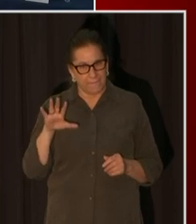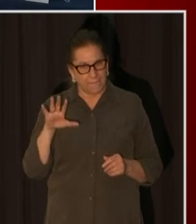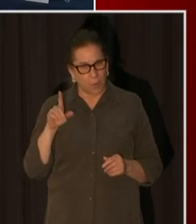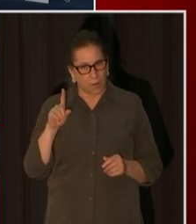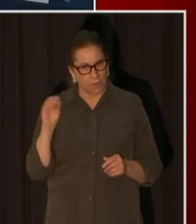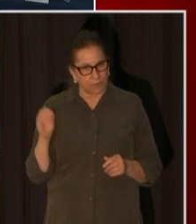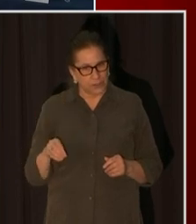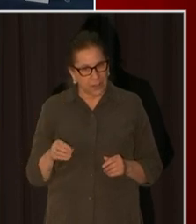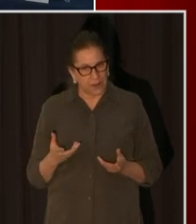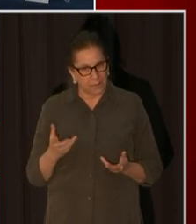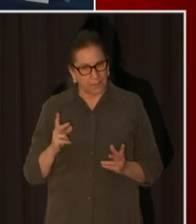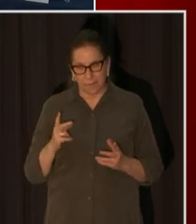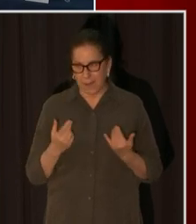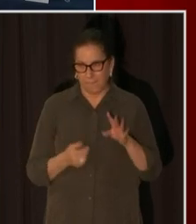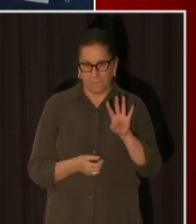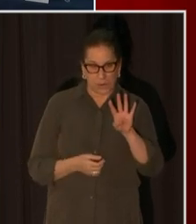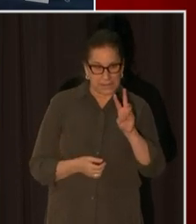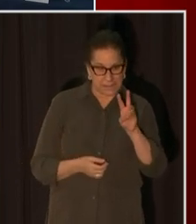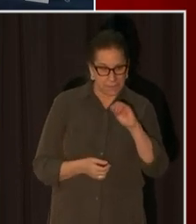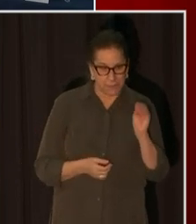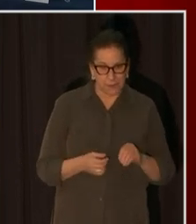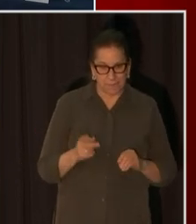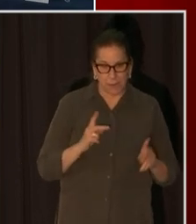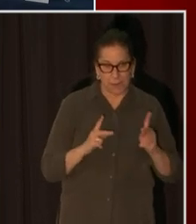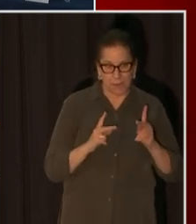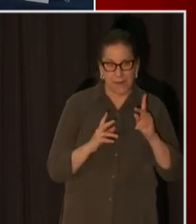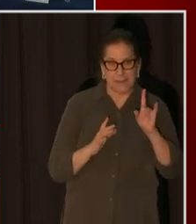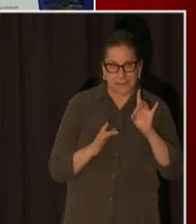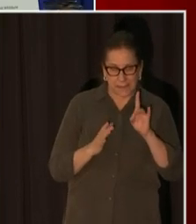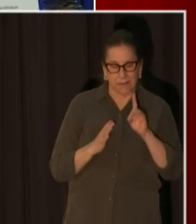it's hard to say that because I'm a policy person, I believe in